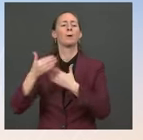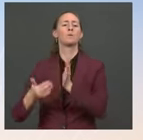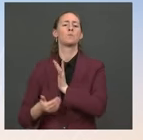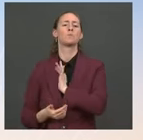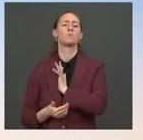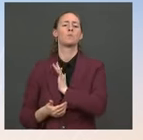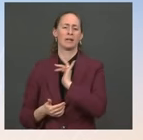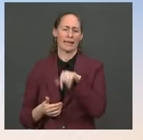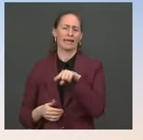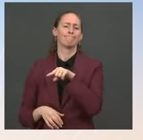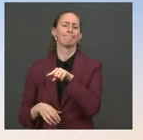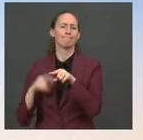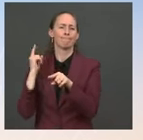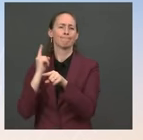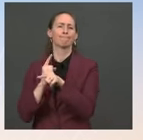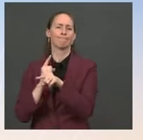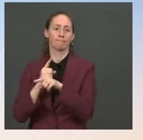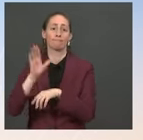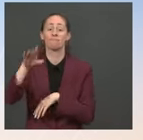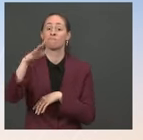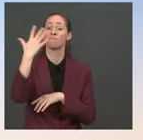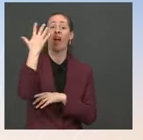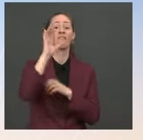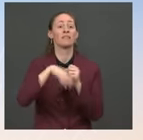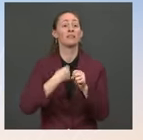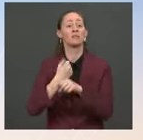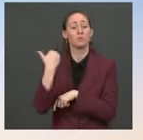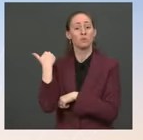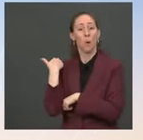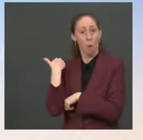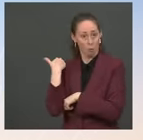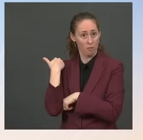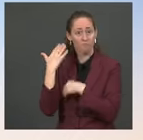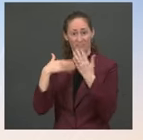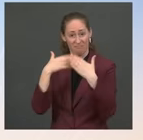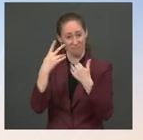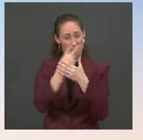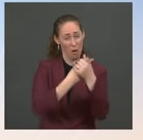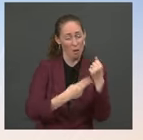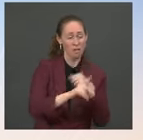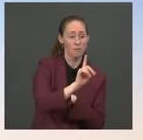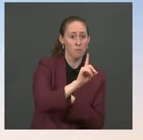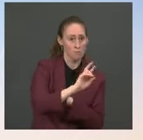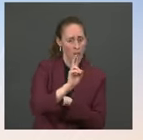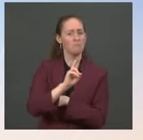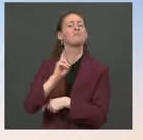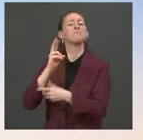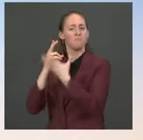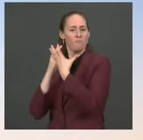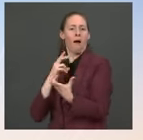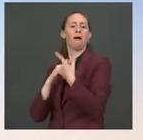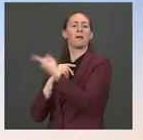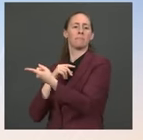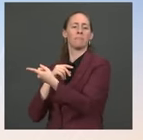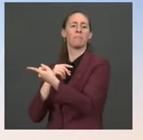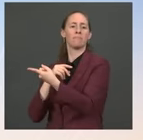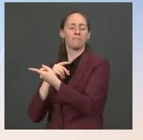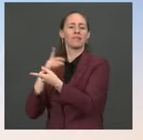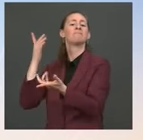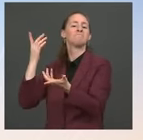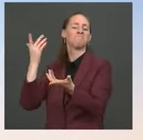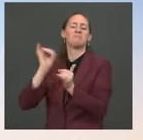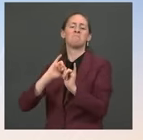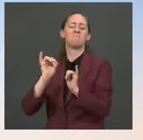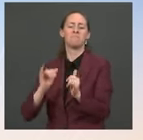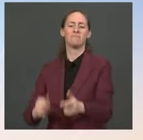and Republicans just 5 years ago. Can I ask you a question on Ethiopia? Sure. Thank you and welcome back. Thank you.